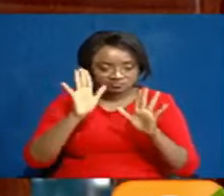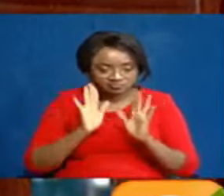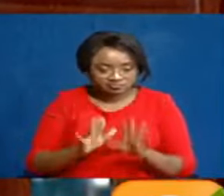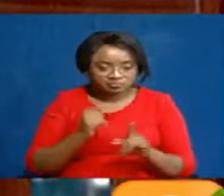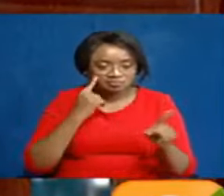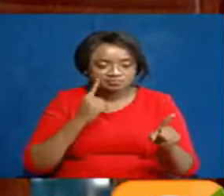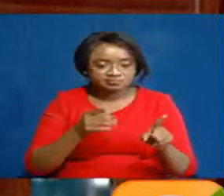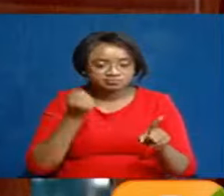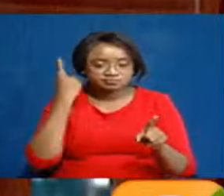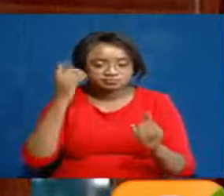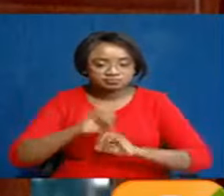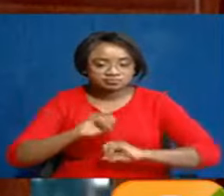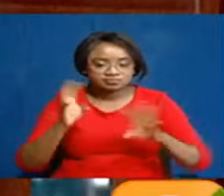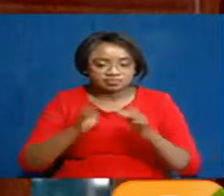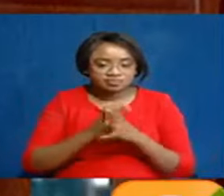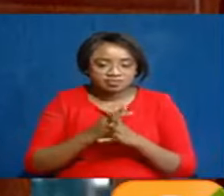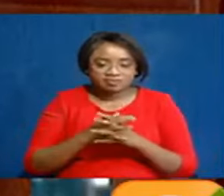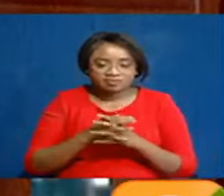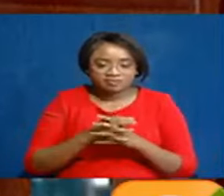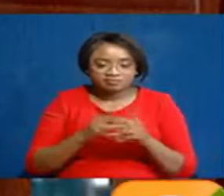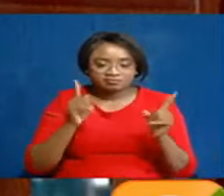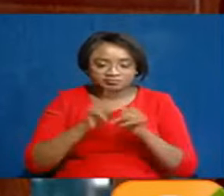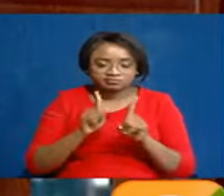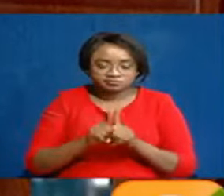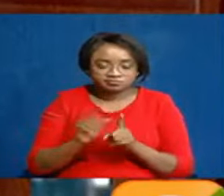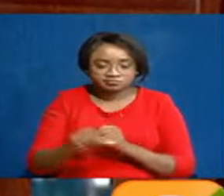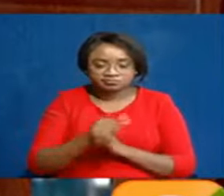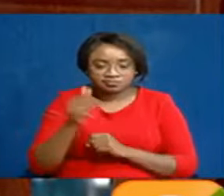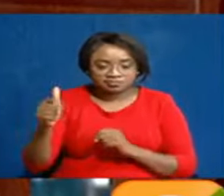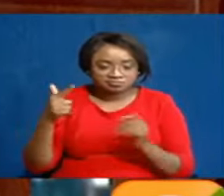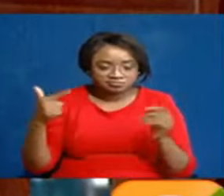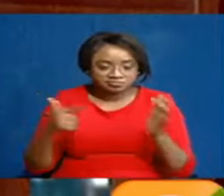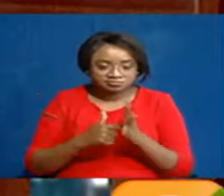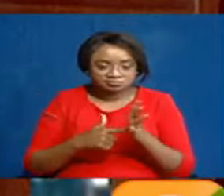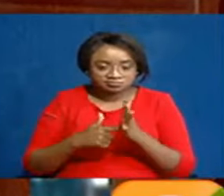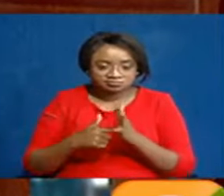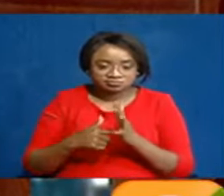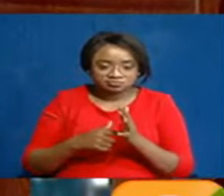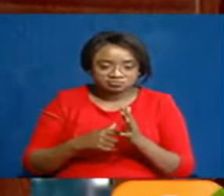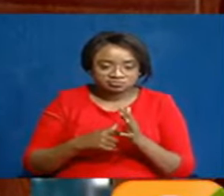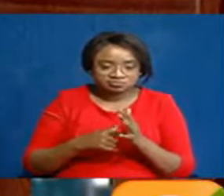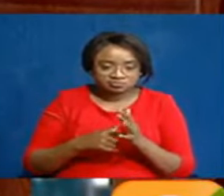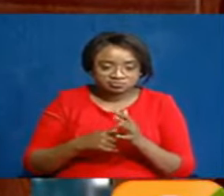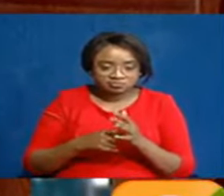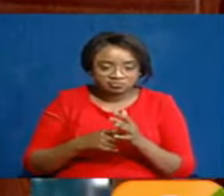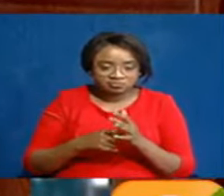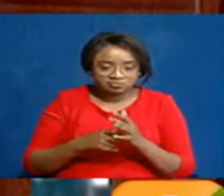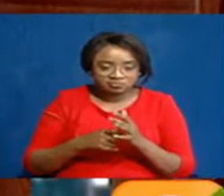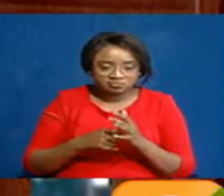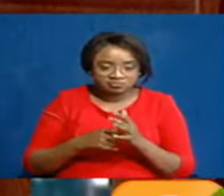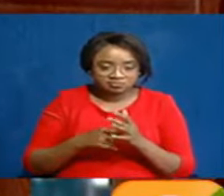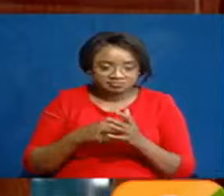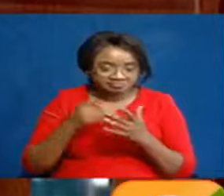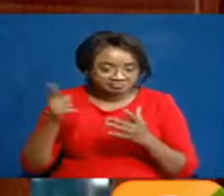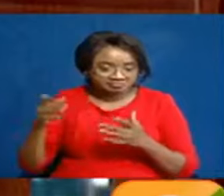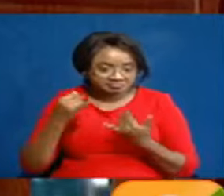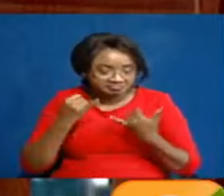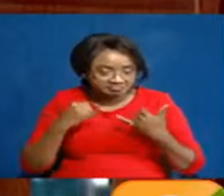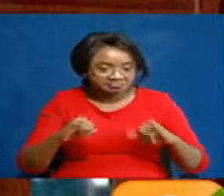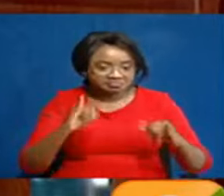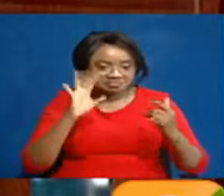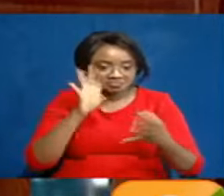We say of the burglar that he comes, he breaks the window, he tries to come in,